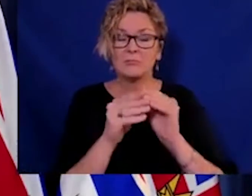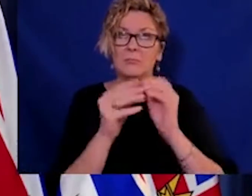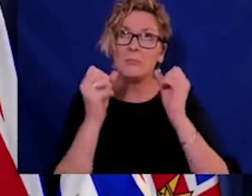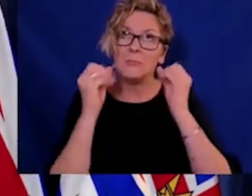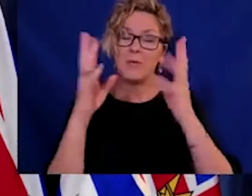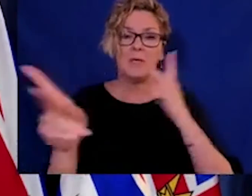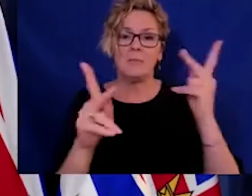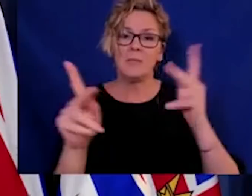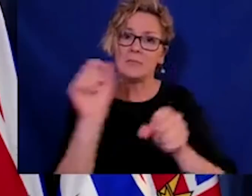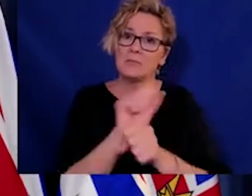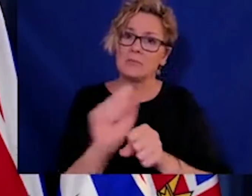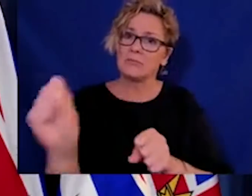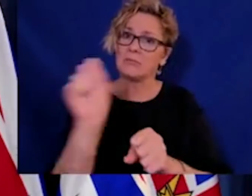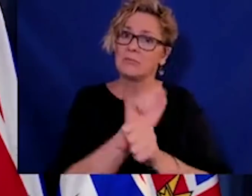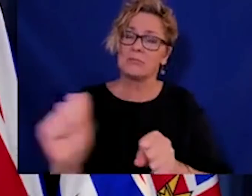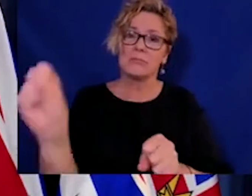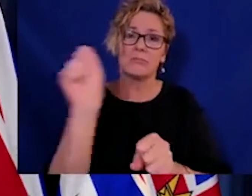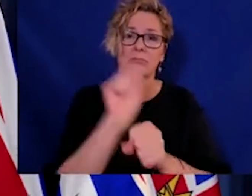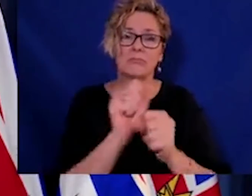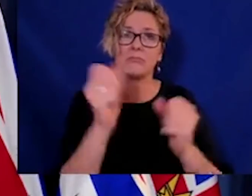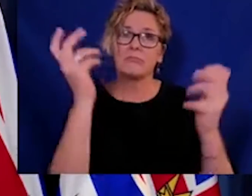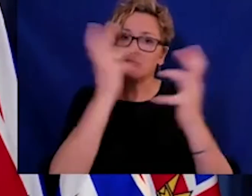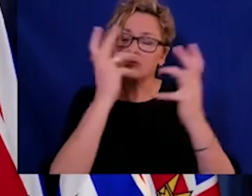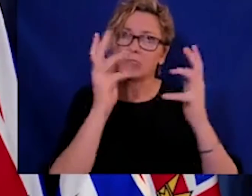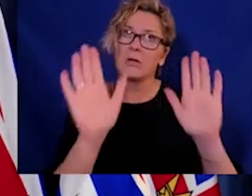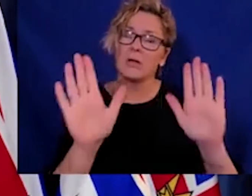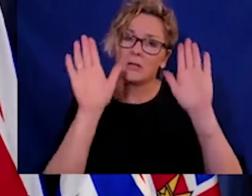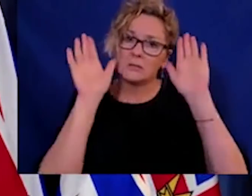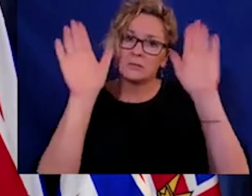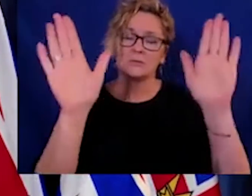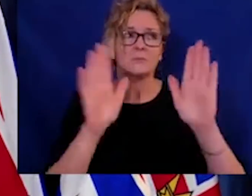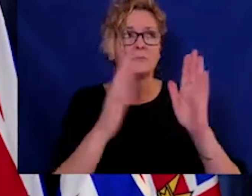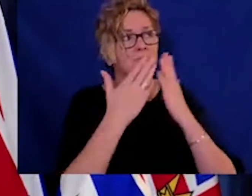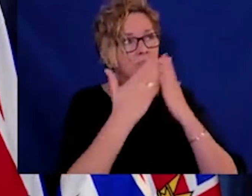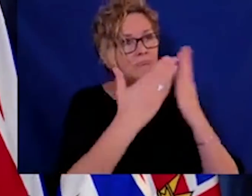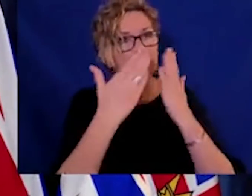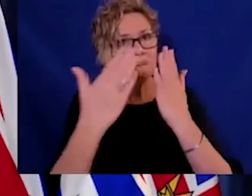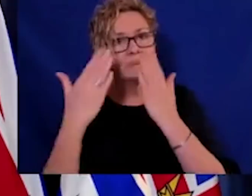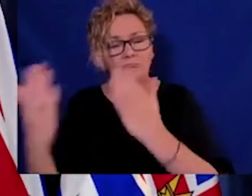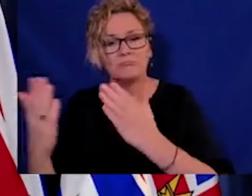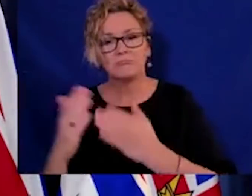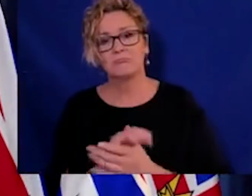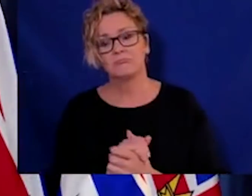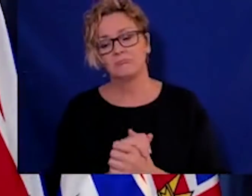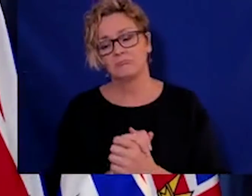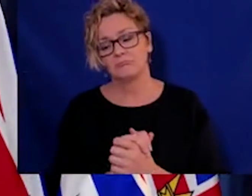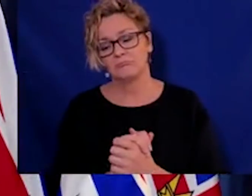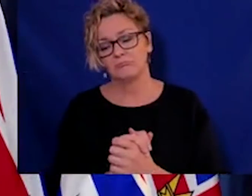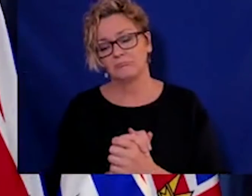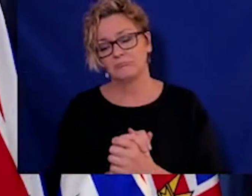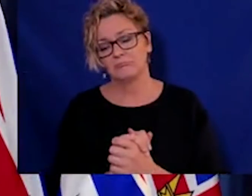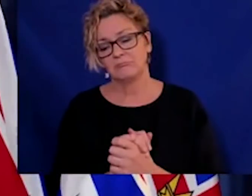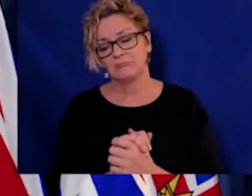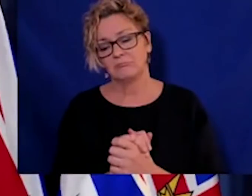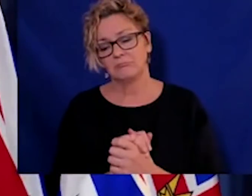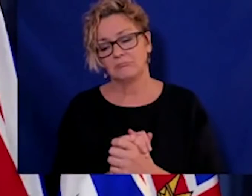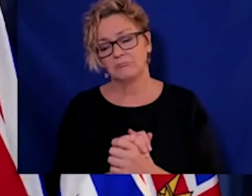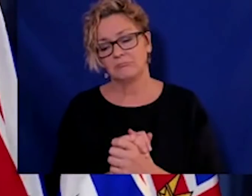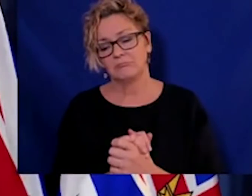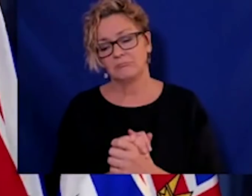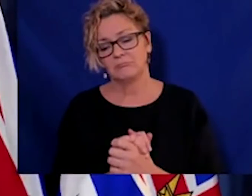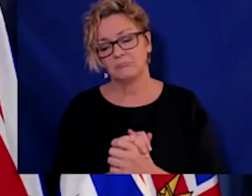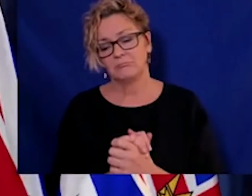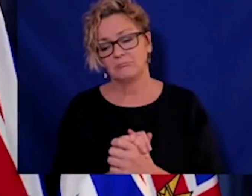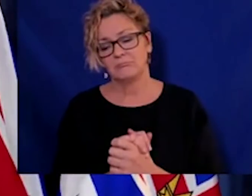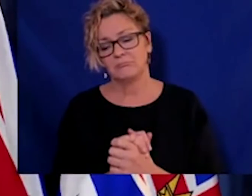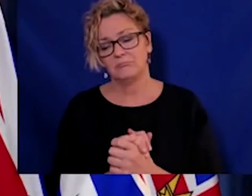been, from Dr. Henry, and I'm going to provide a few more here to put that in context. I'd also like to note that the numbers provided